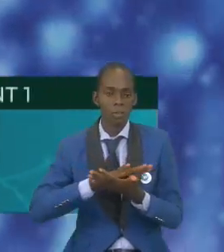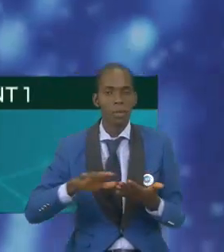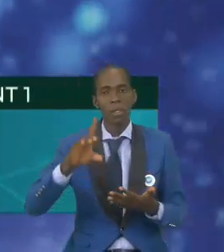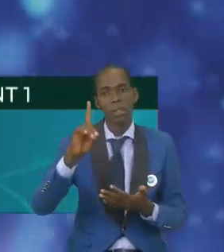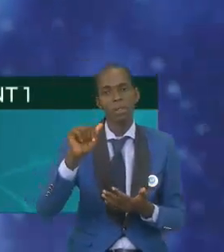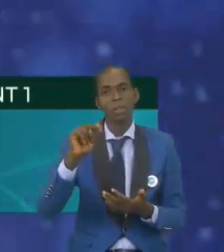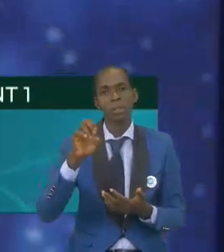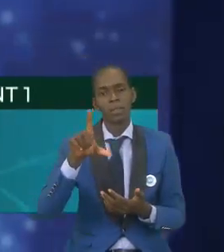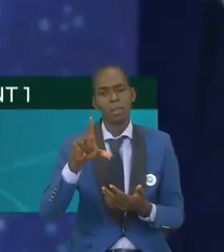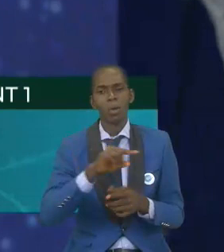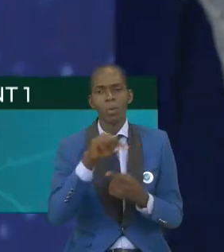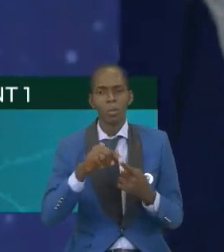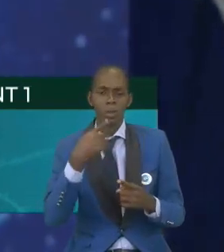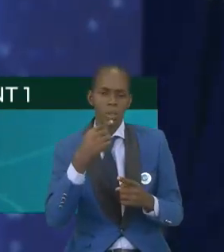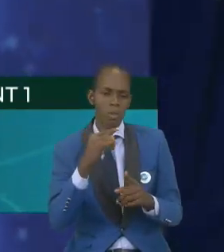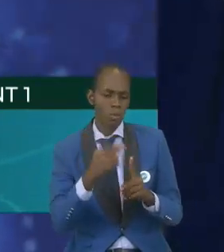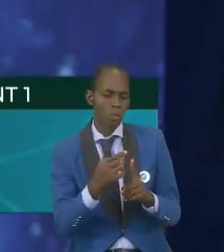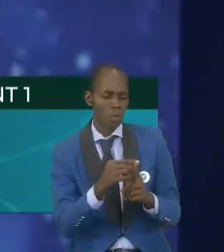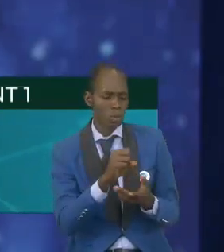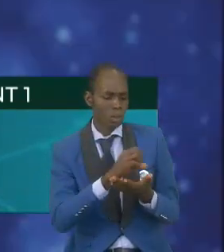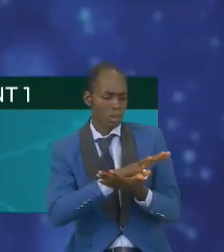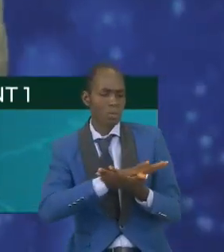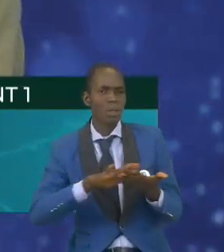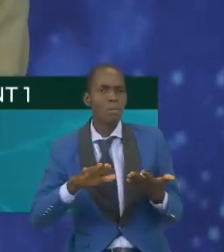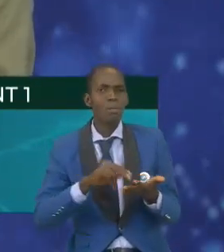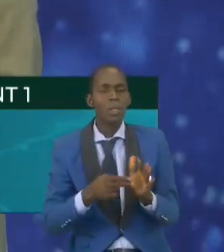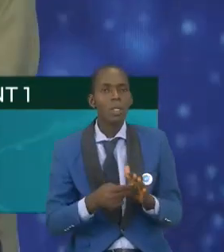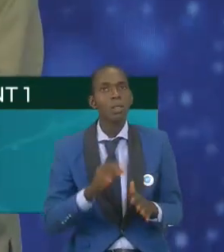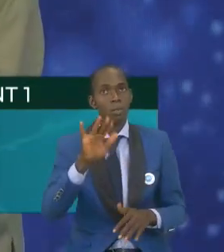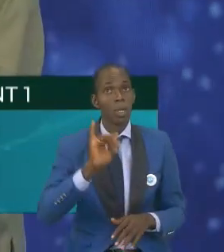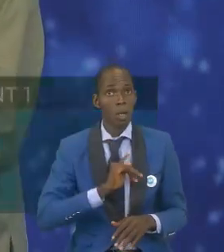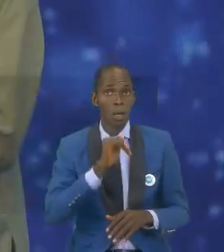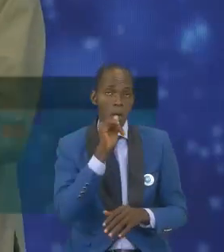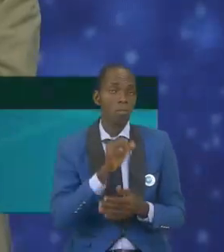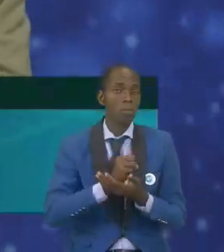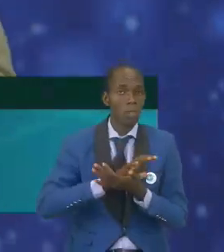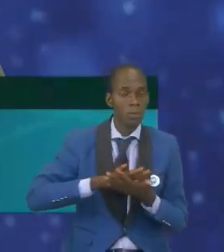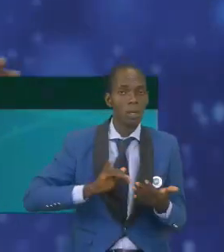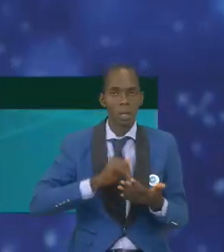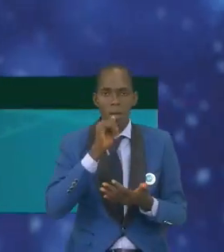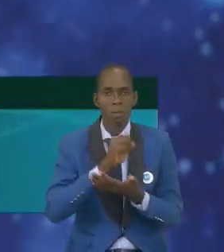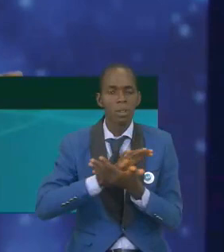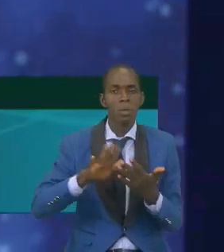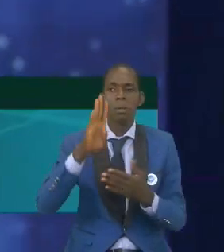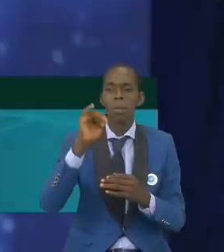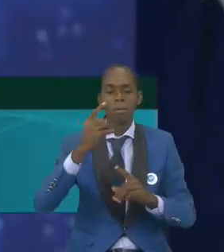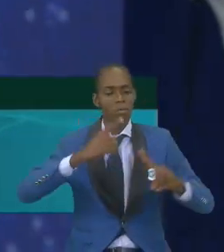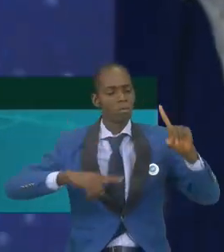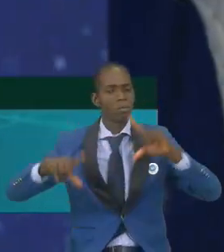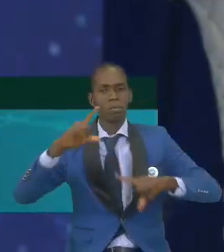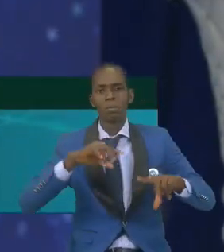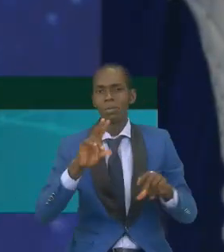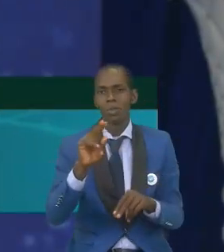say somebody is sanctified, it's not, you know, I was sanctified, but the life, very